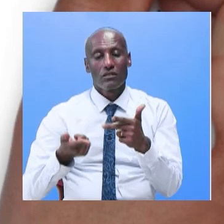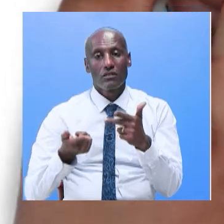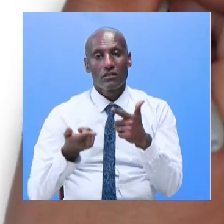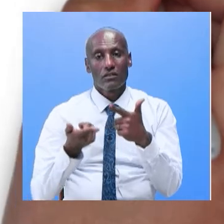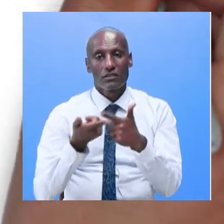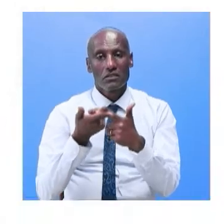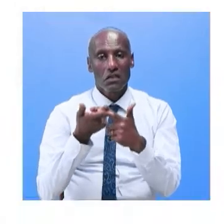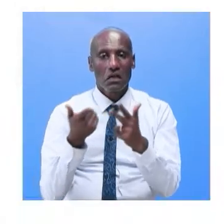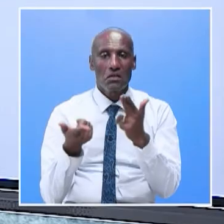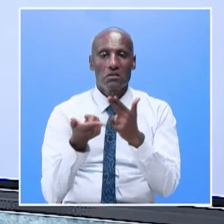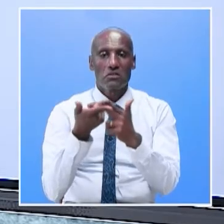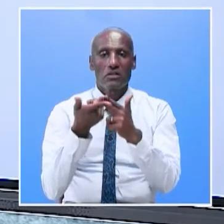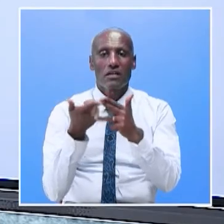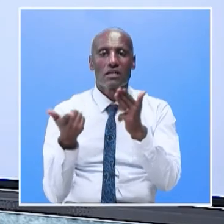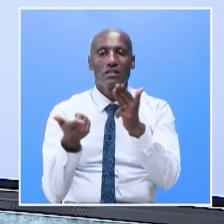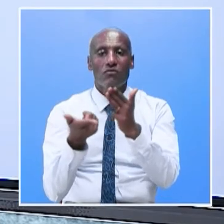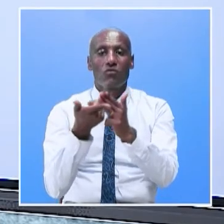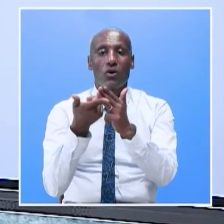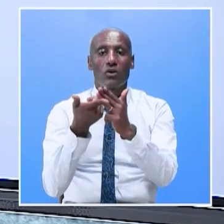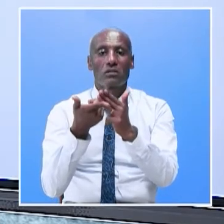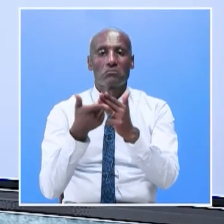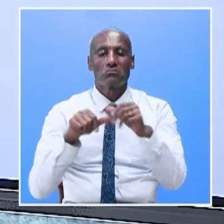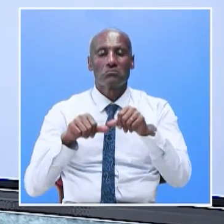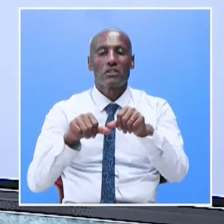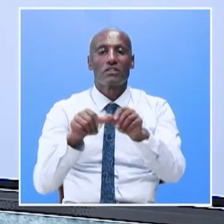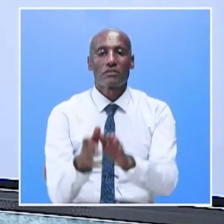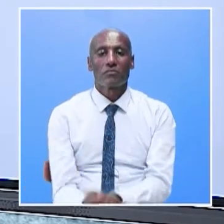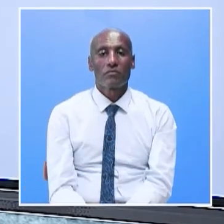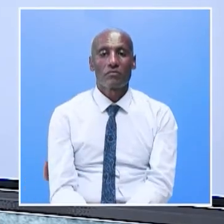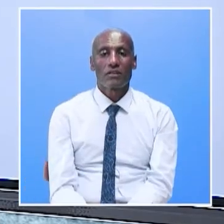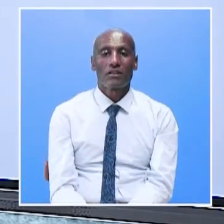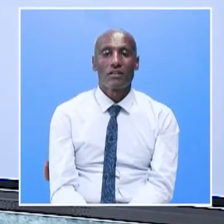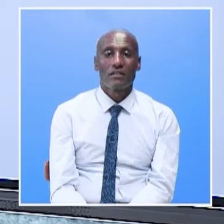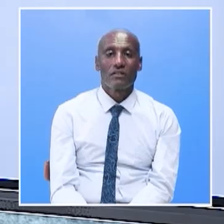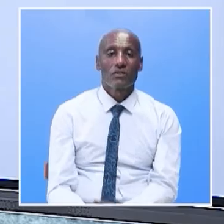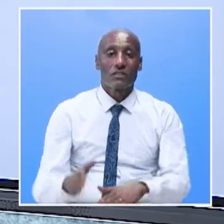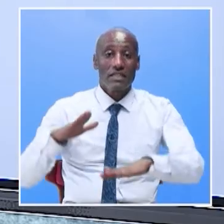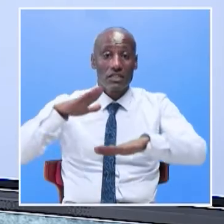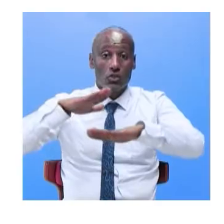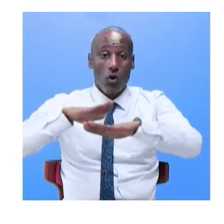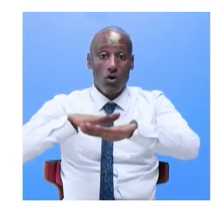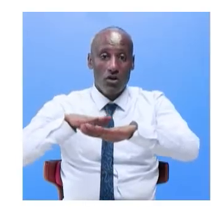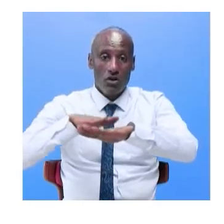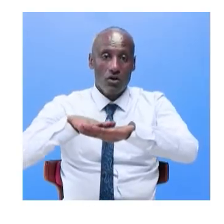maybe. Also, it can be. So, my birthday on 4th June.